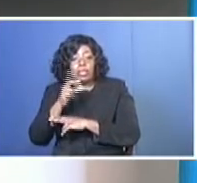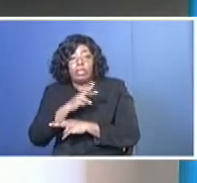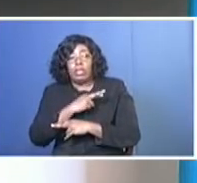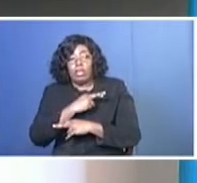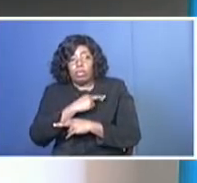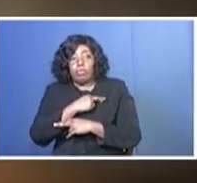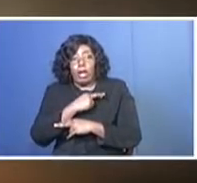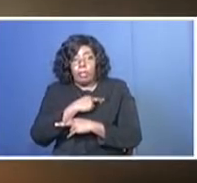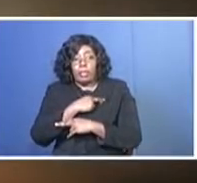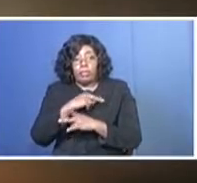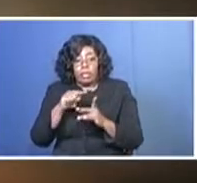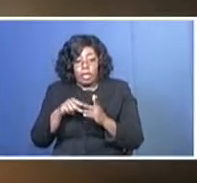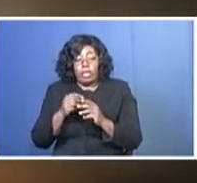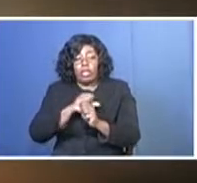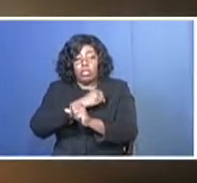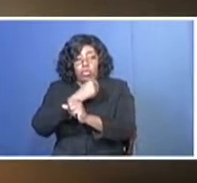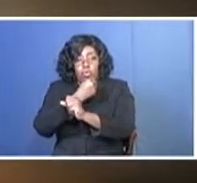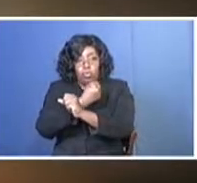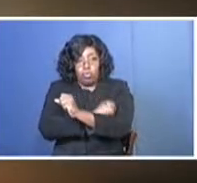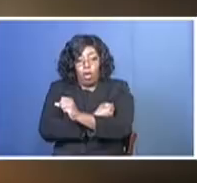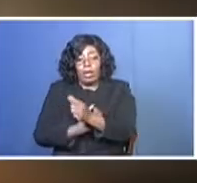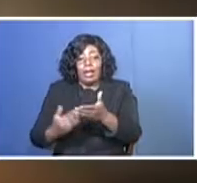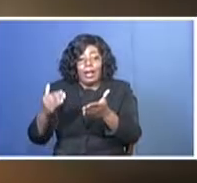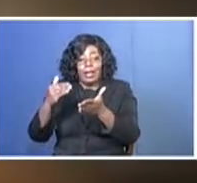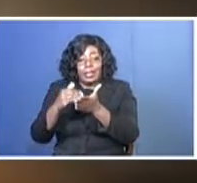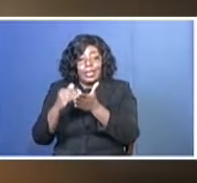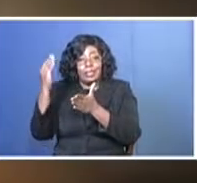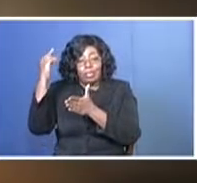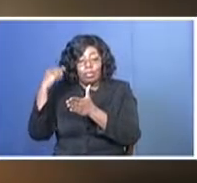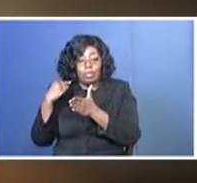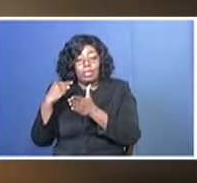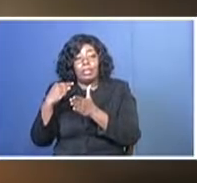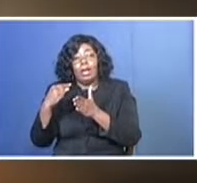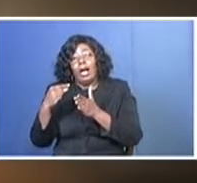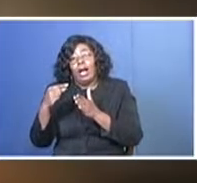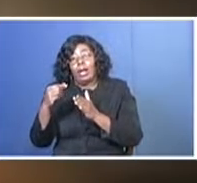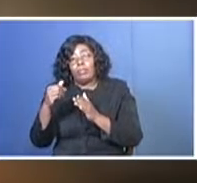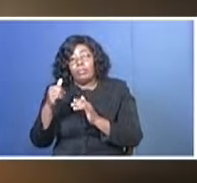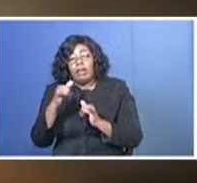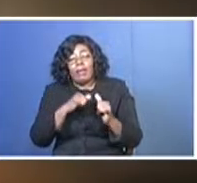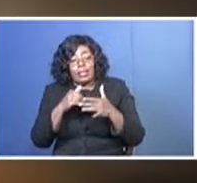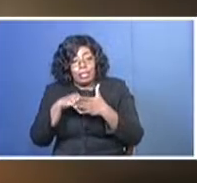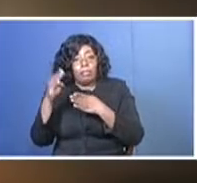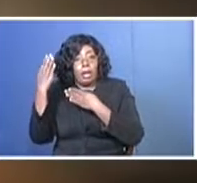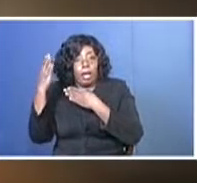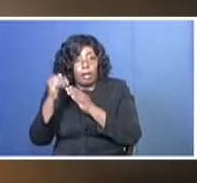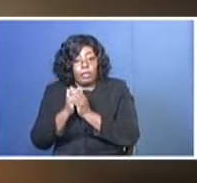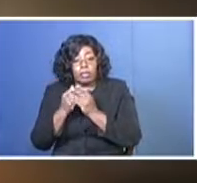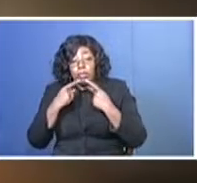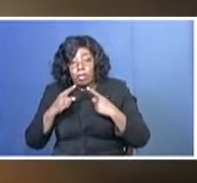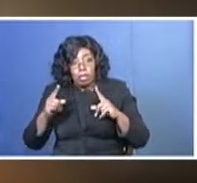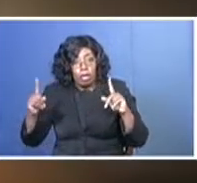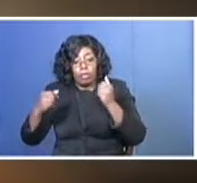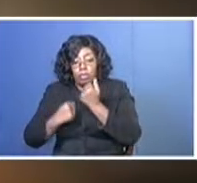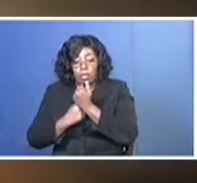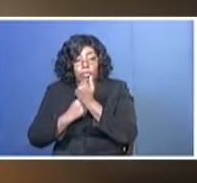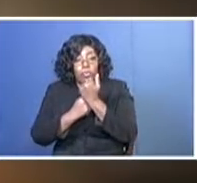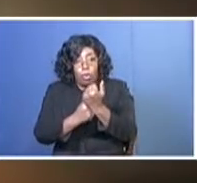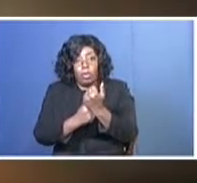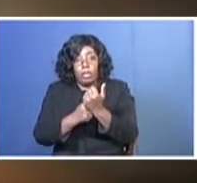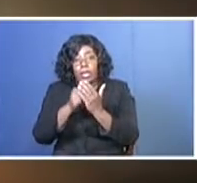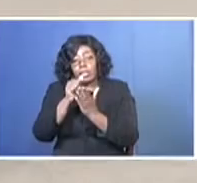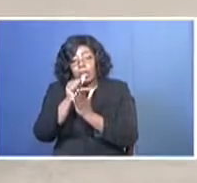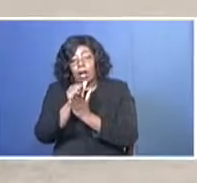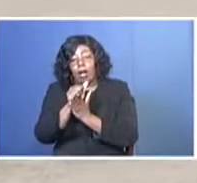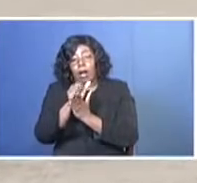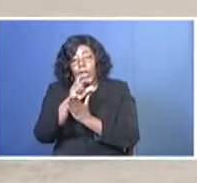Ramming, is launching a strong offensive against gender-based violence in the Bahamas, declaring her firm support of Article 3 of